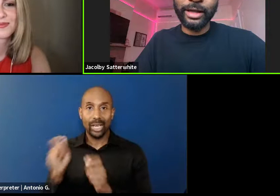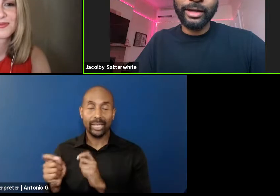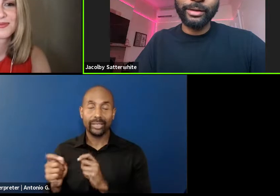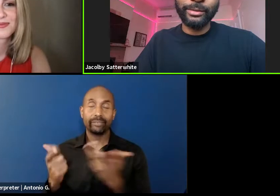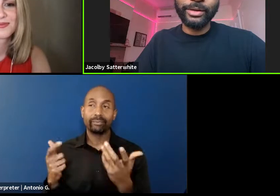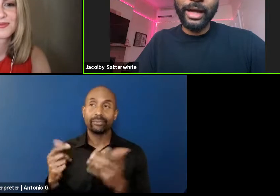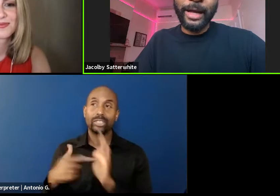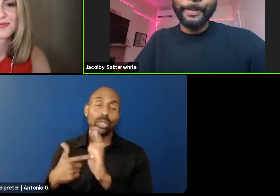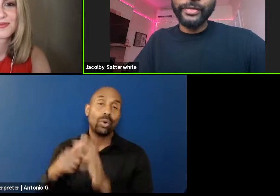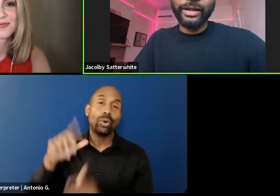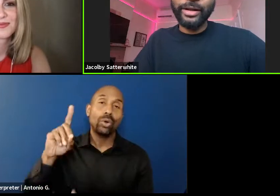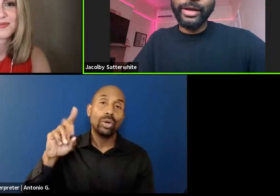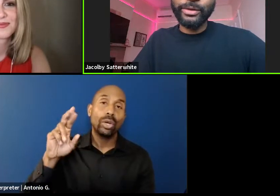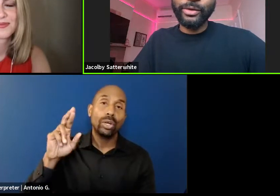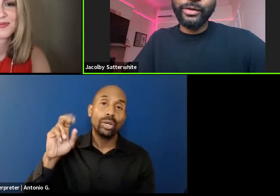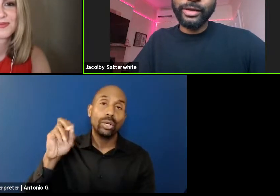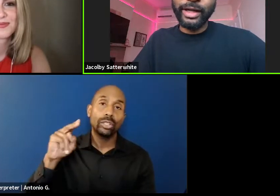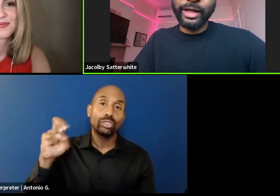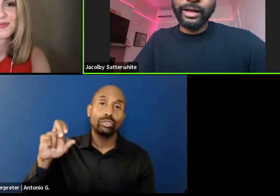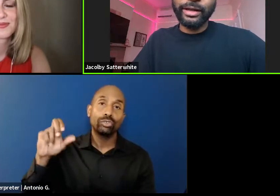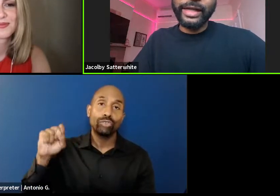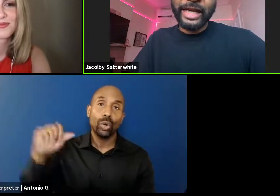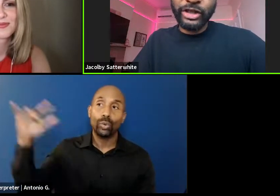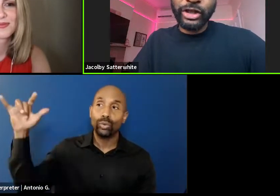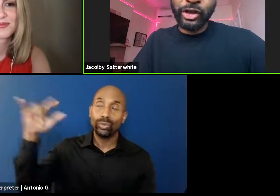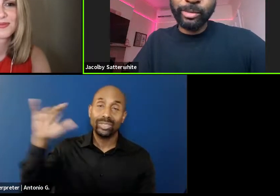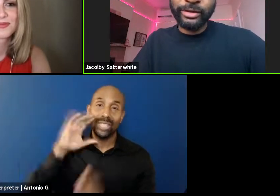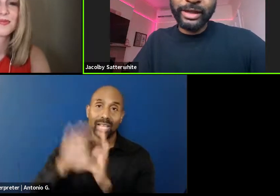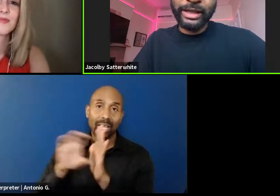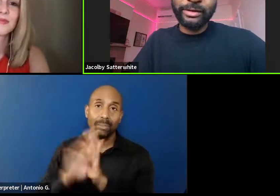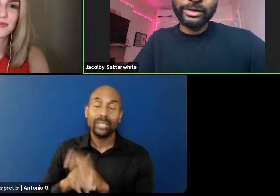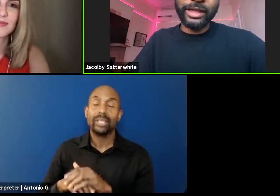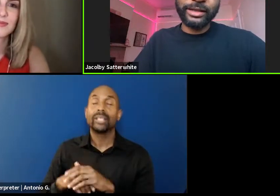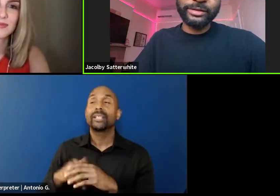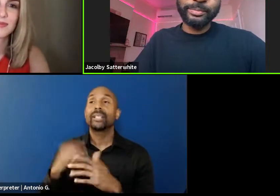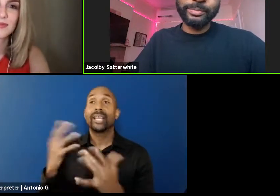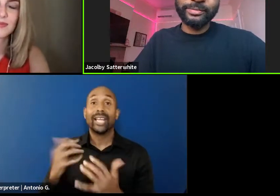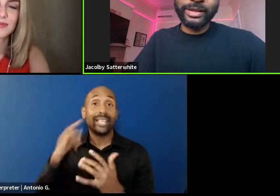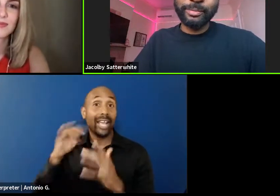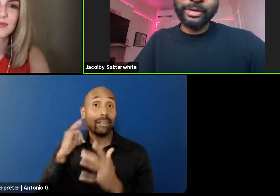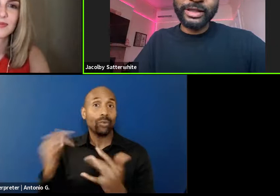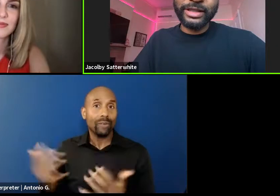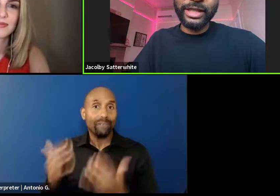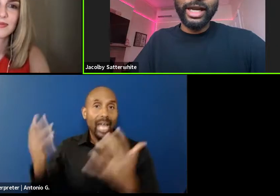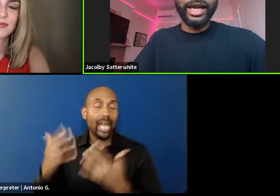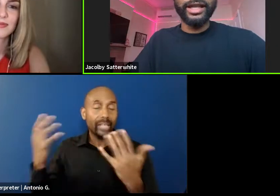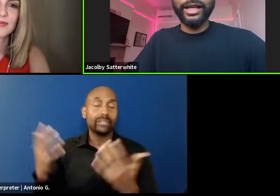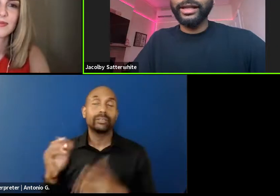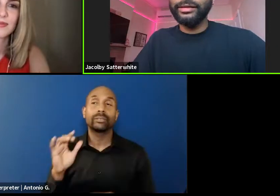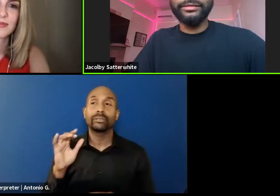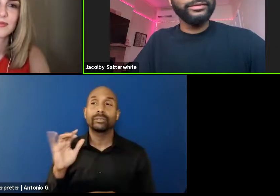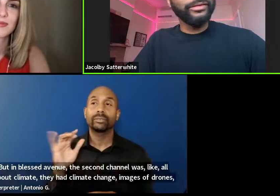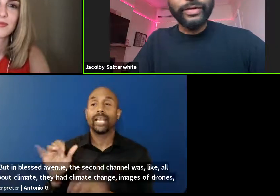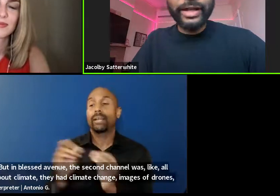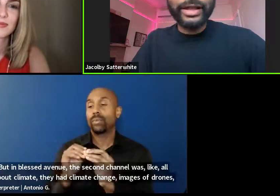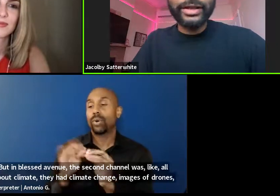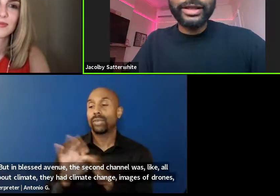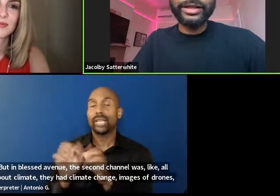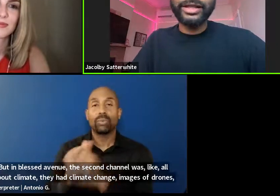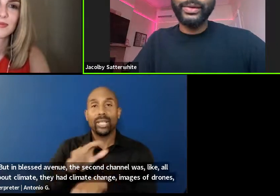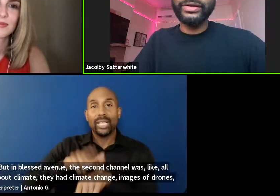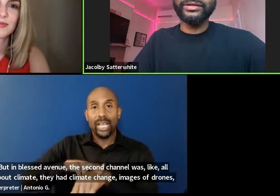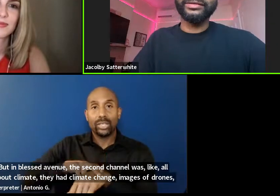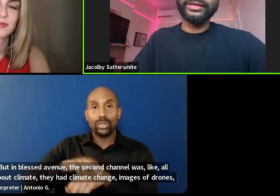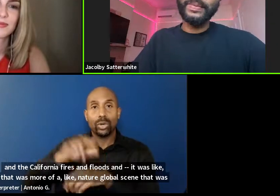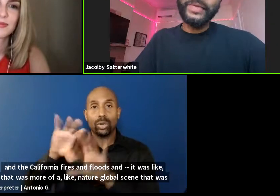like that. It was, you know, that was more of a like nature global thing that kind of was being presented. And like in Refined Desire